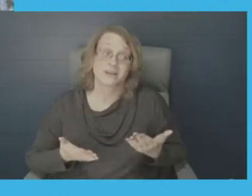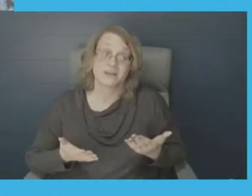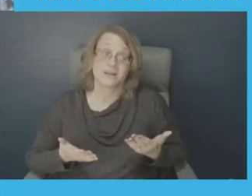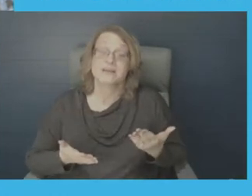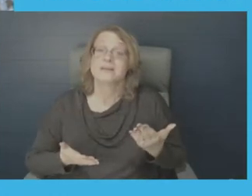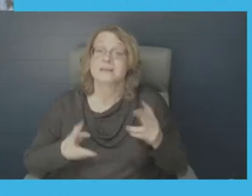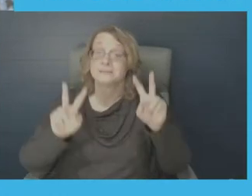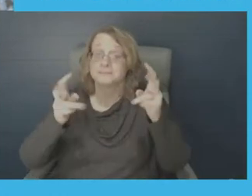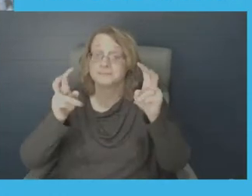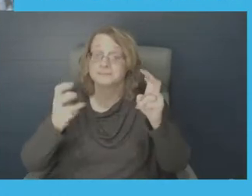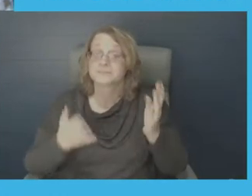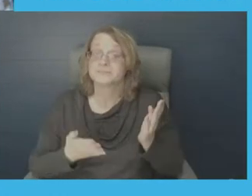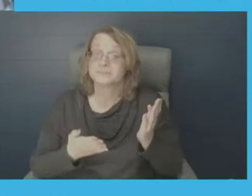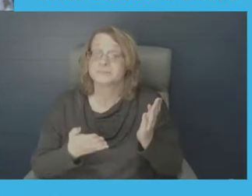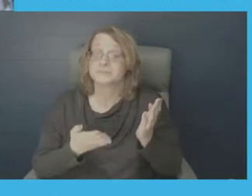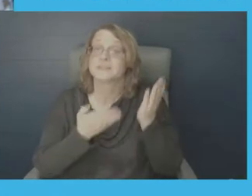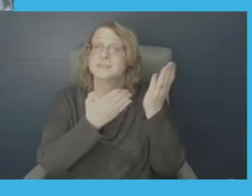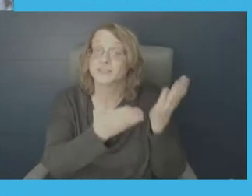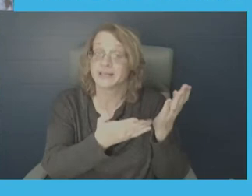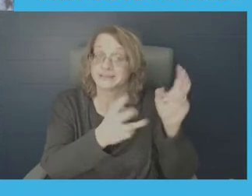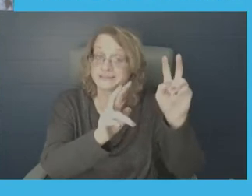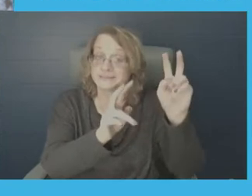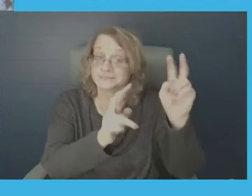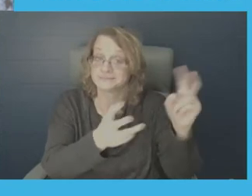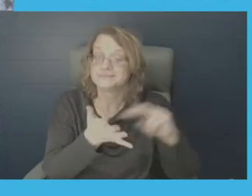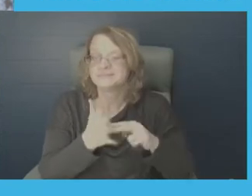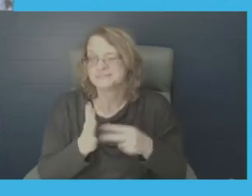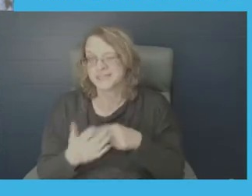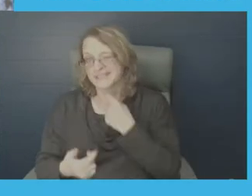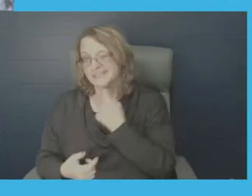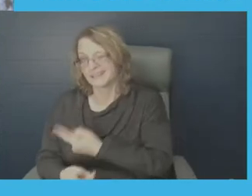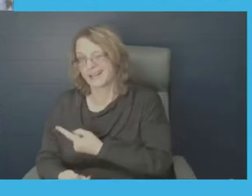of the sisters in my life make suggestions.